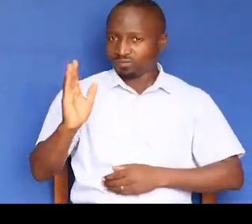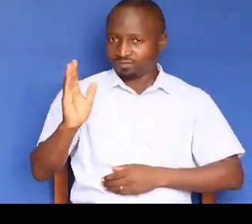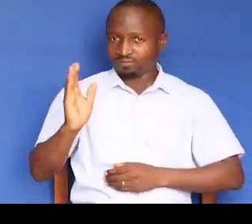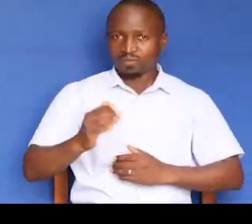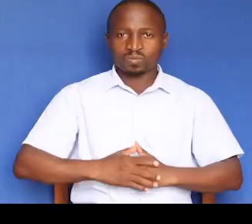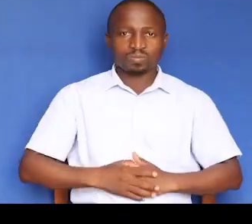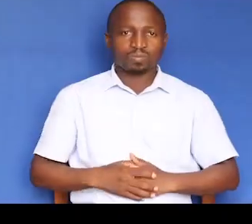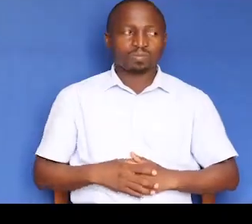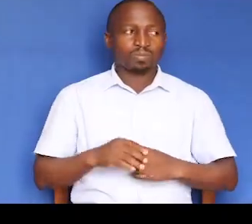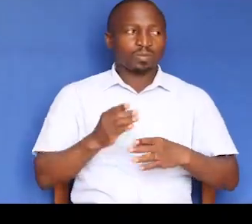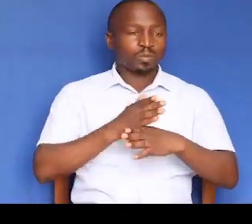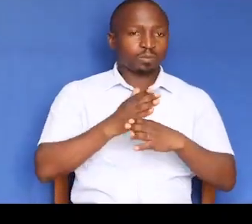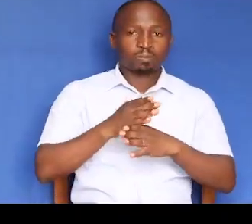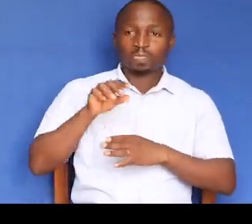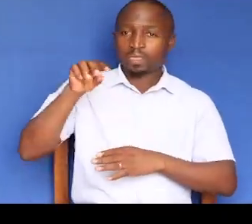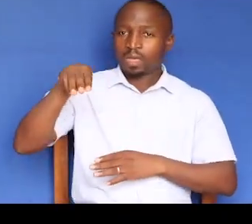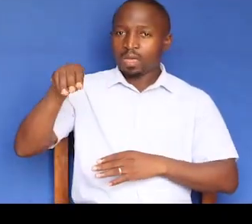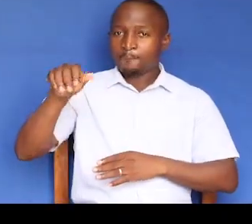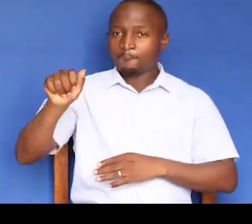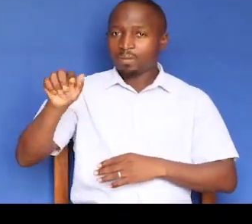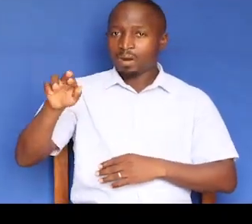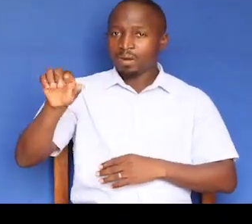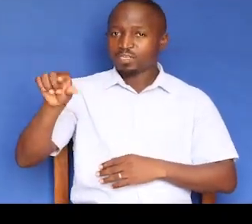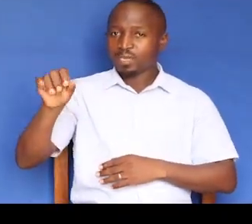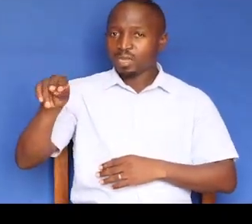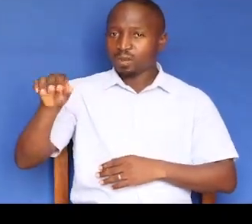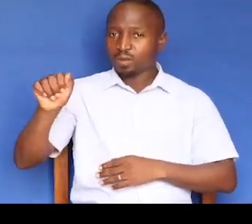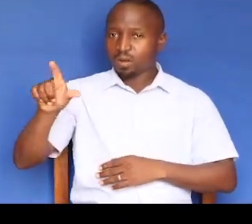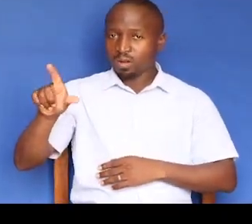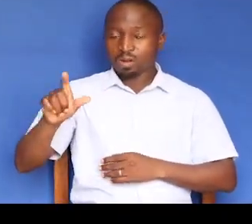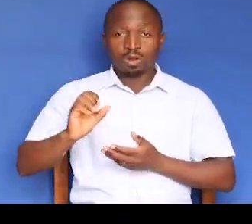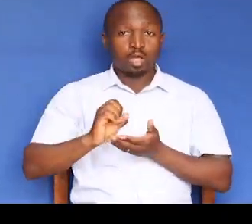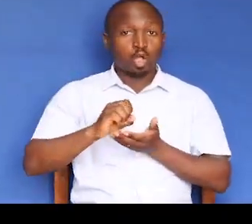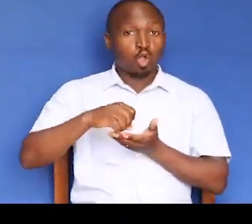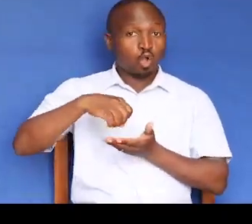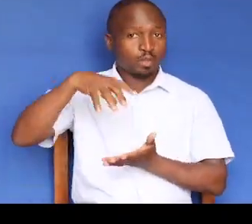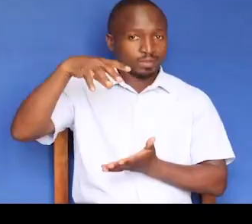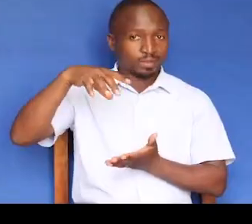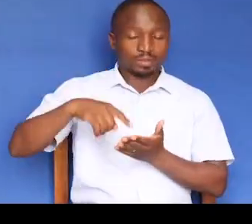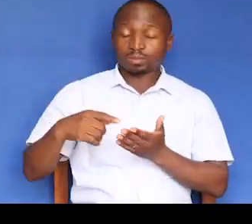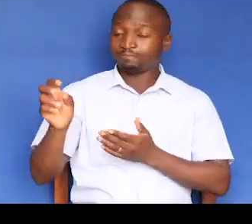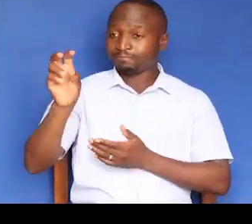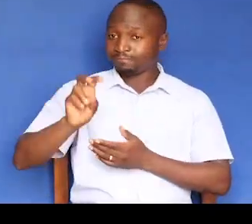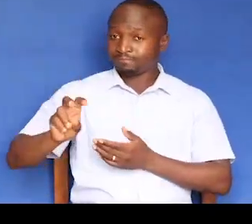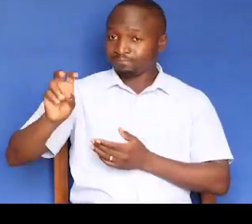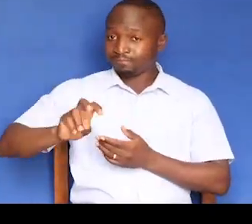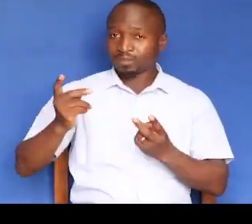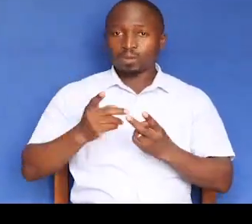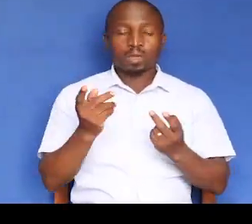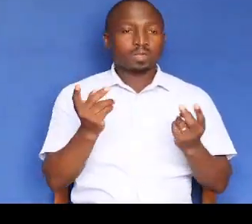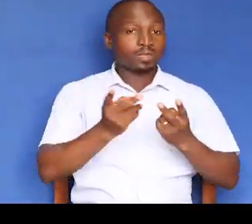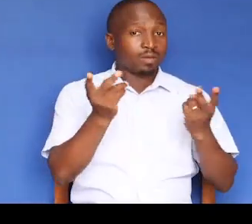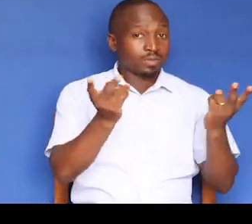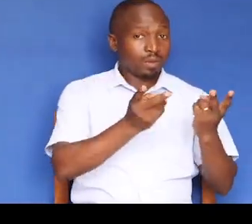solution. About marginal cost, we compute marginal cost as